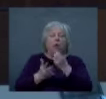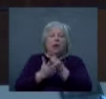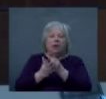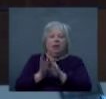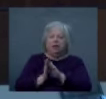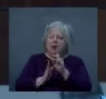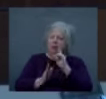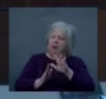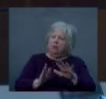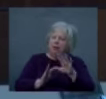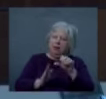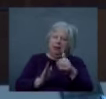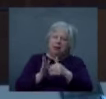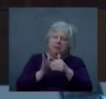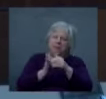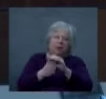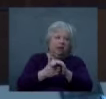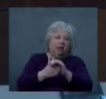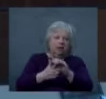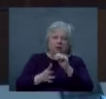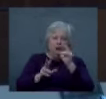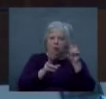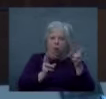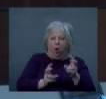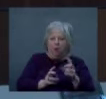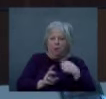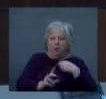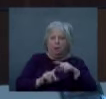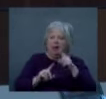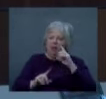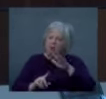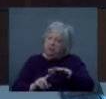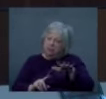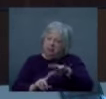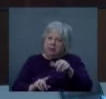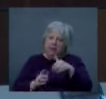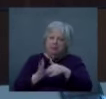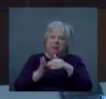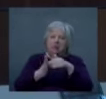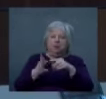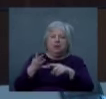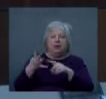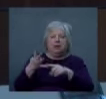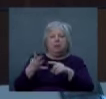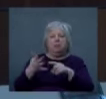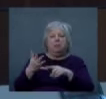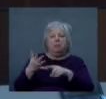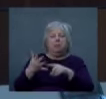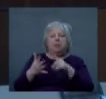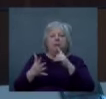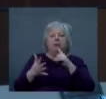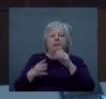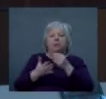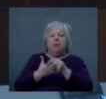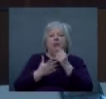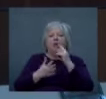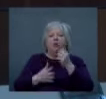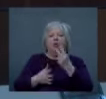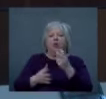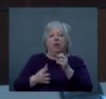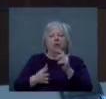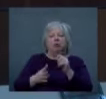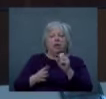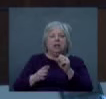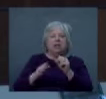around $10 million. And don't quote me on that, but I think it was approximately $10 million. We also had dollars situated for the 12th Street substation